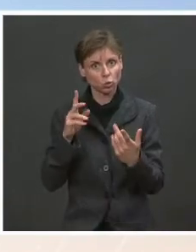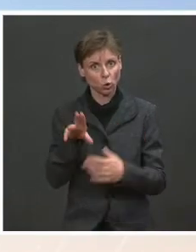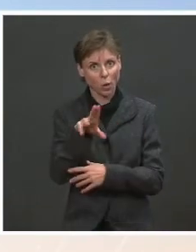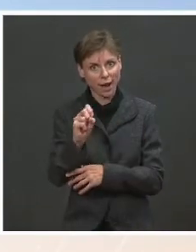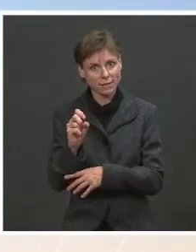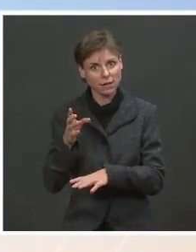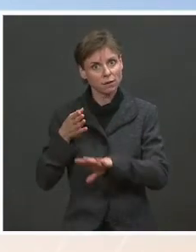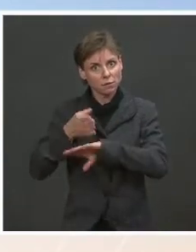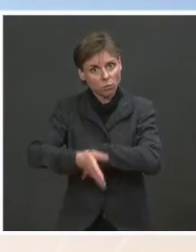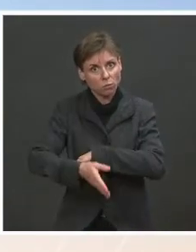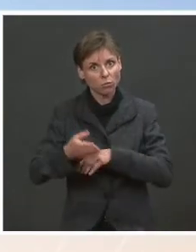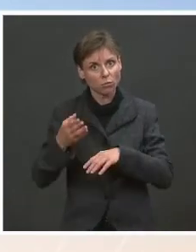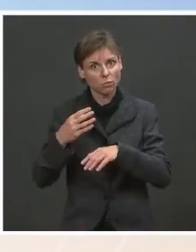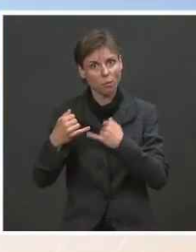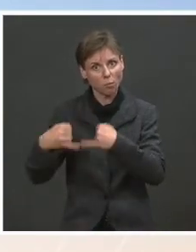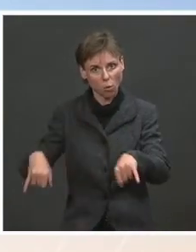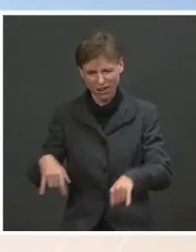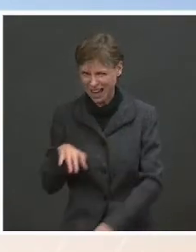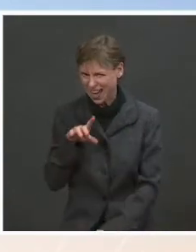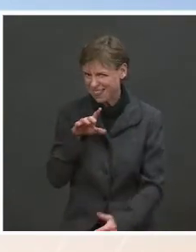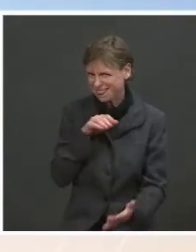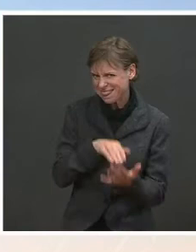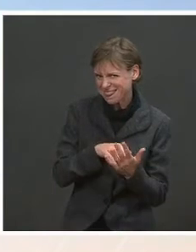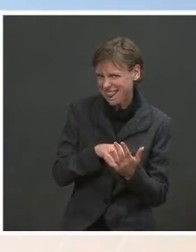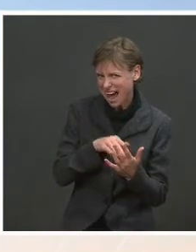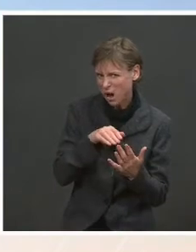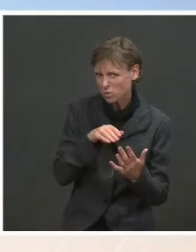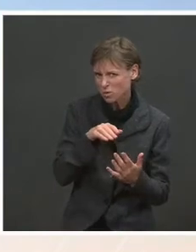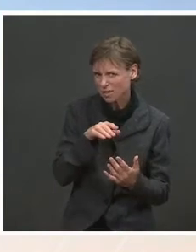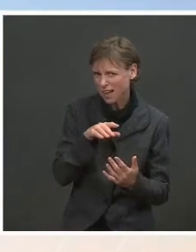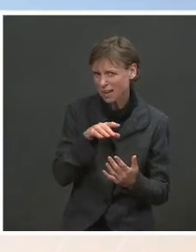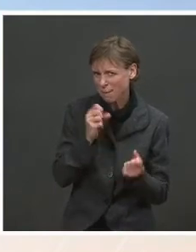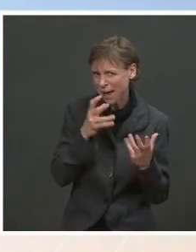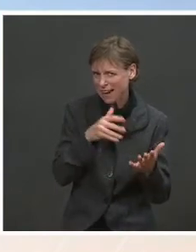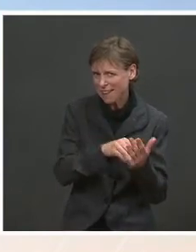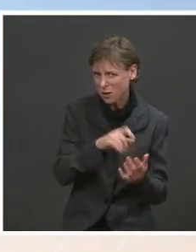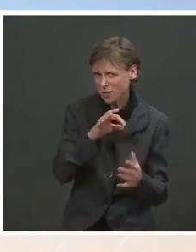that message? The thousands of children or the thousands of families?